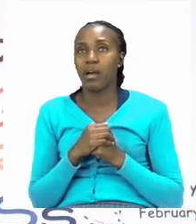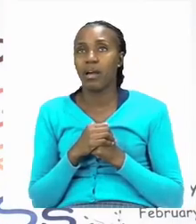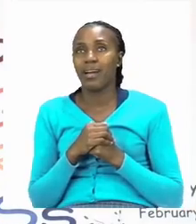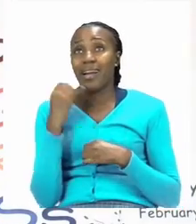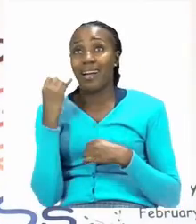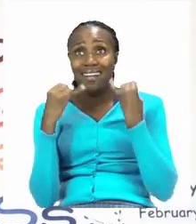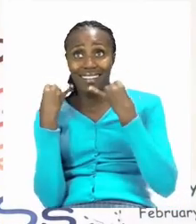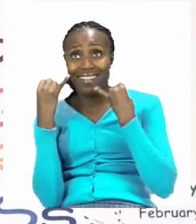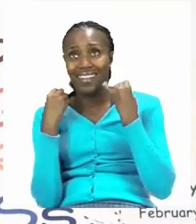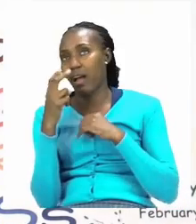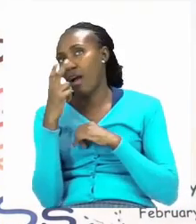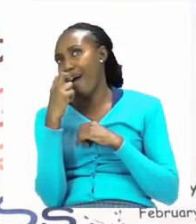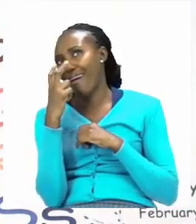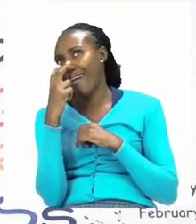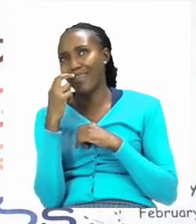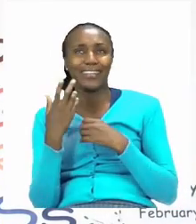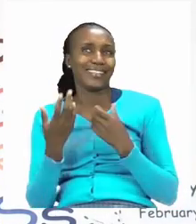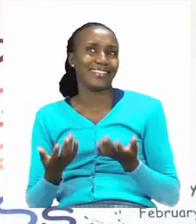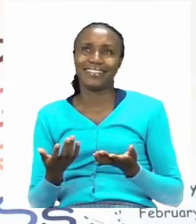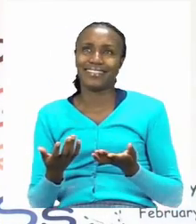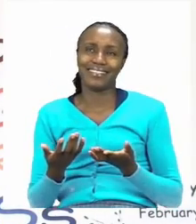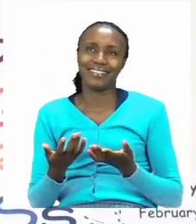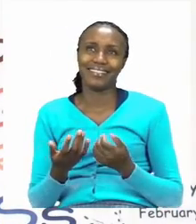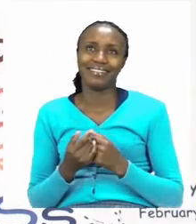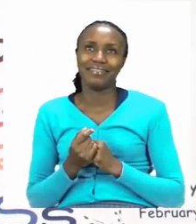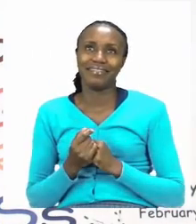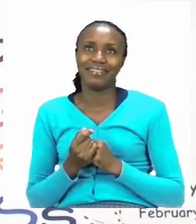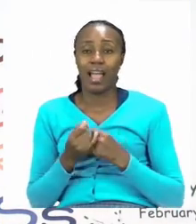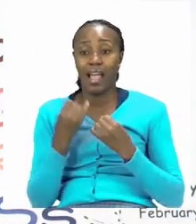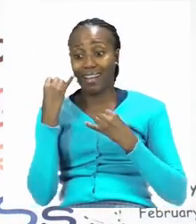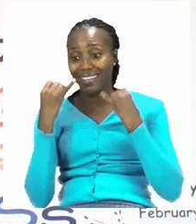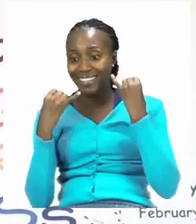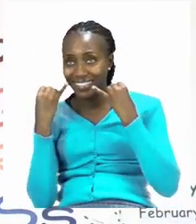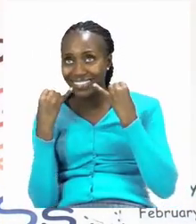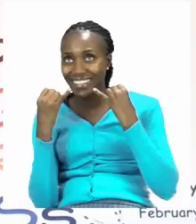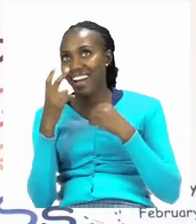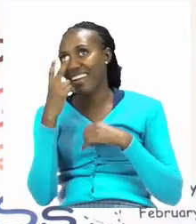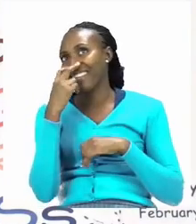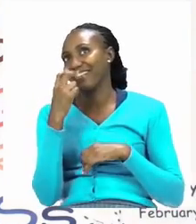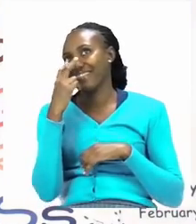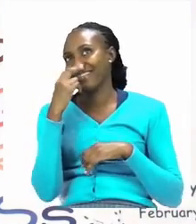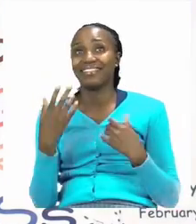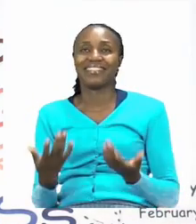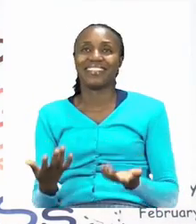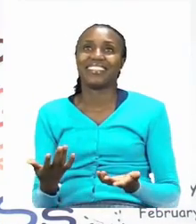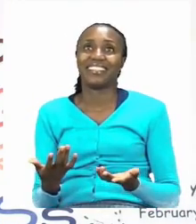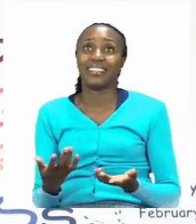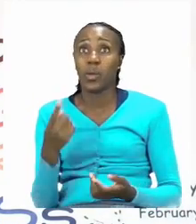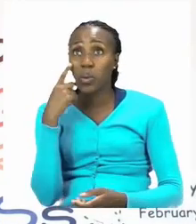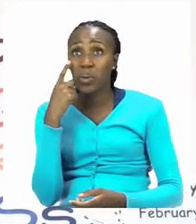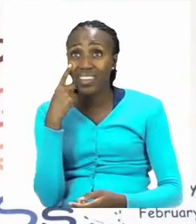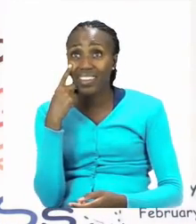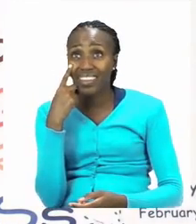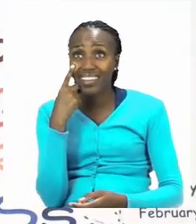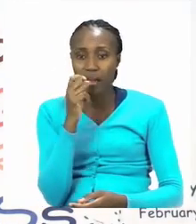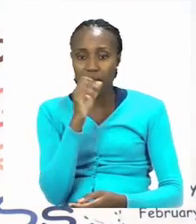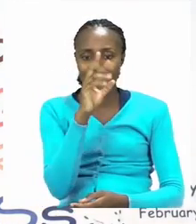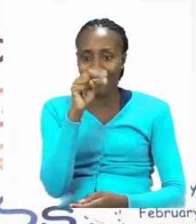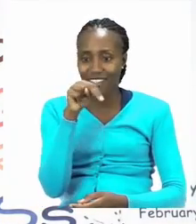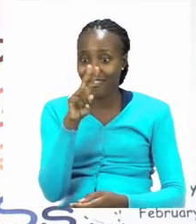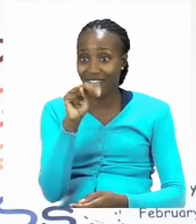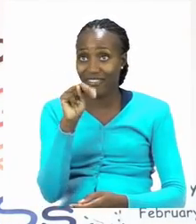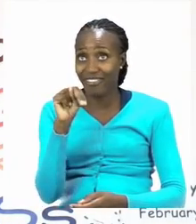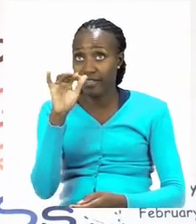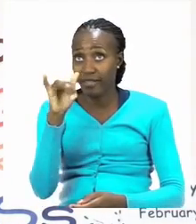a funny joke." Can you see our sight word? Yes, you